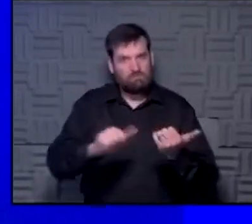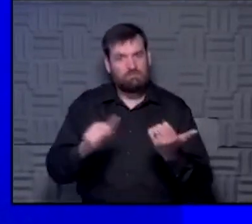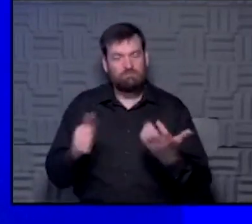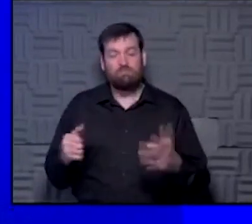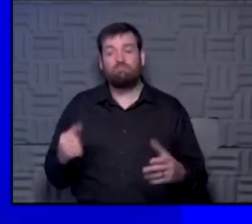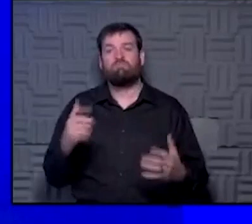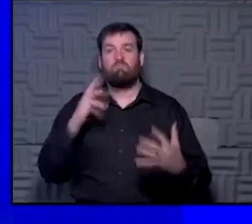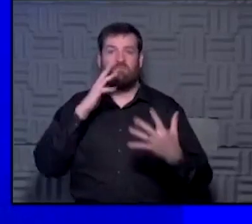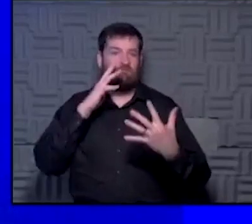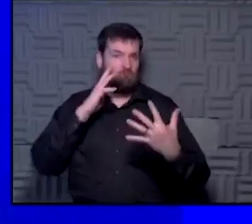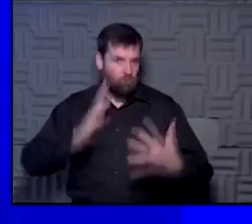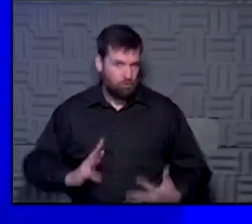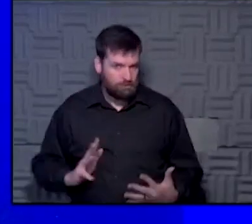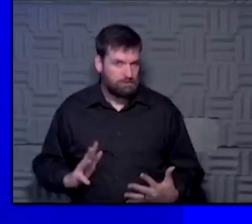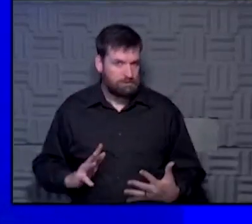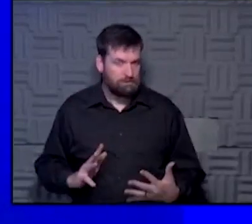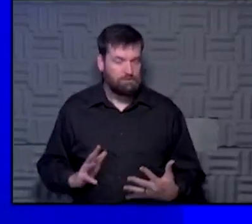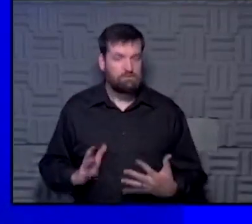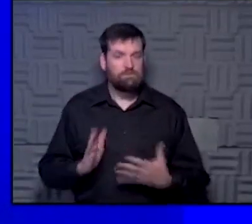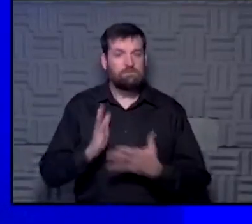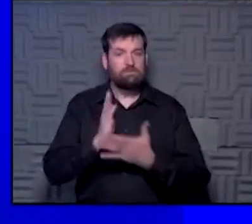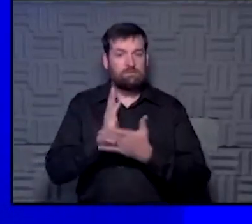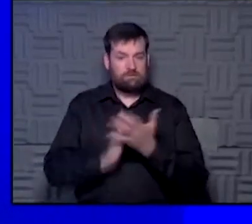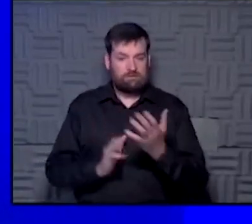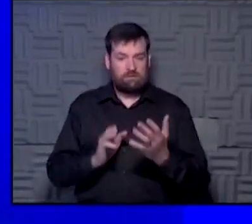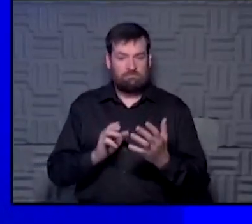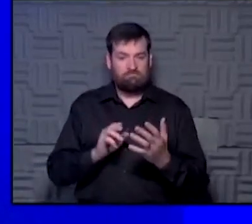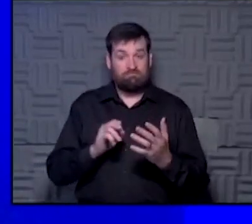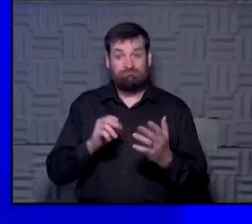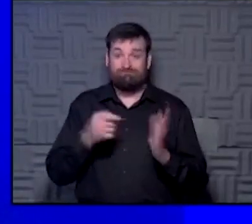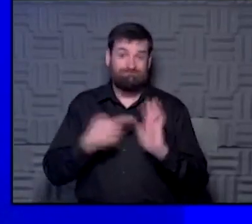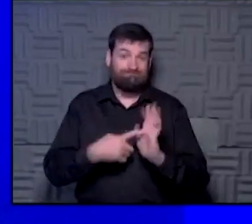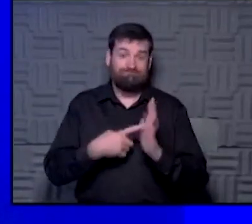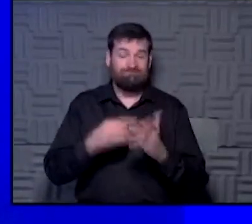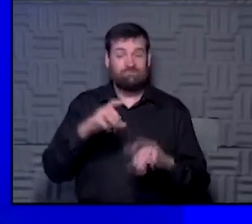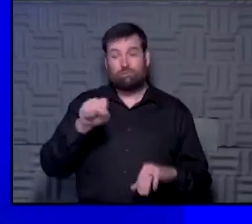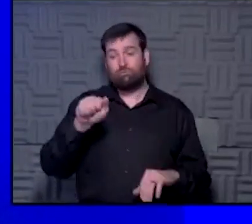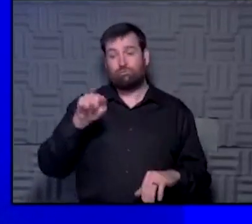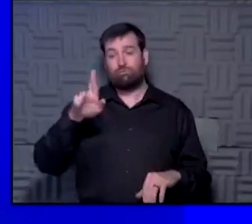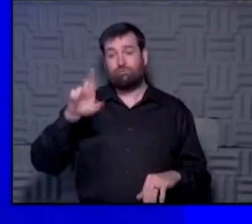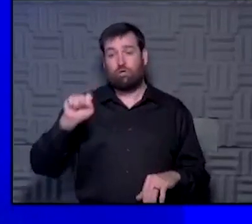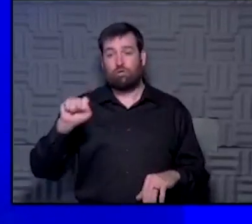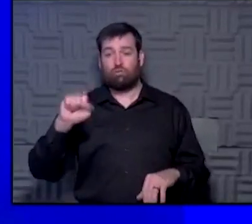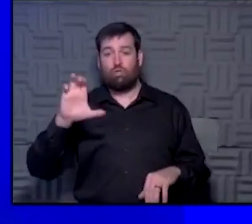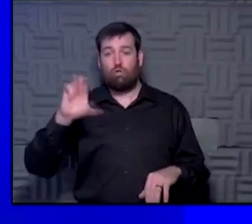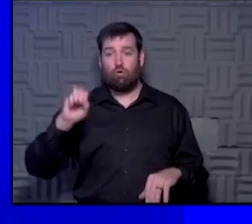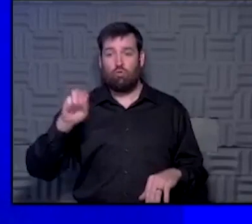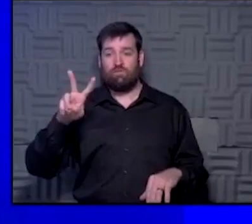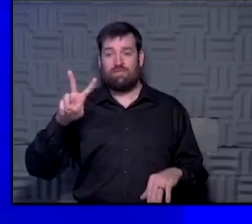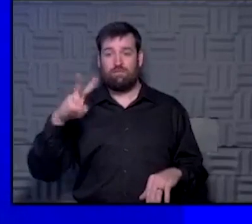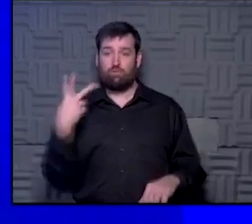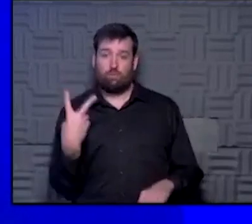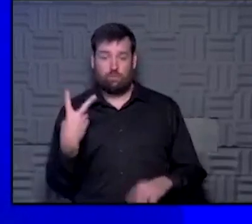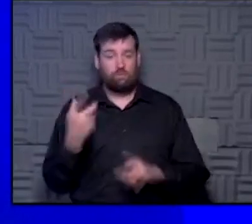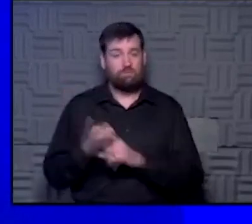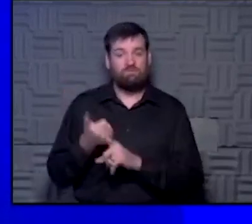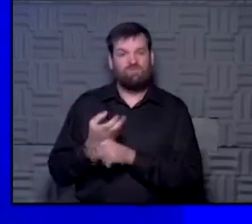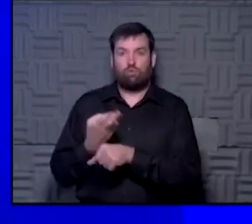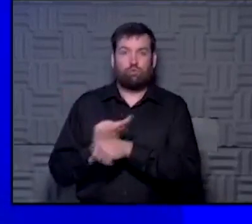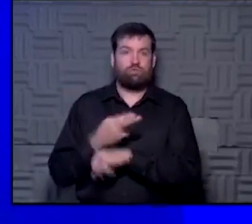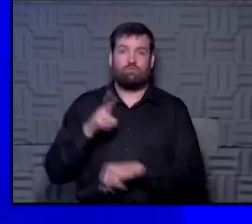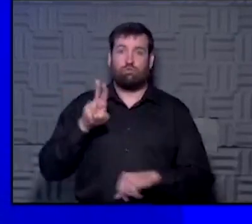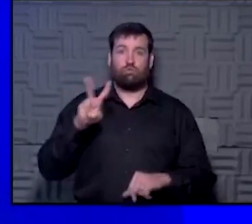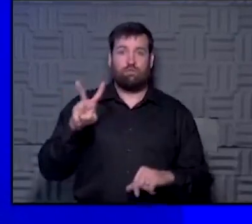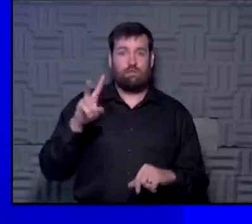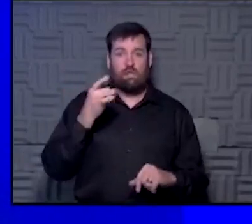Unfortunately, for some of these pathogens, such as for SARS-CoV-2, really the use of UV light, we do